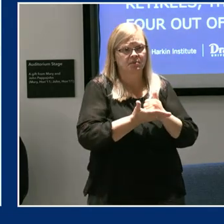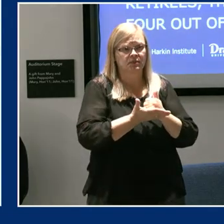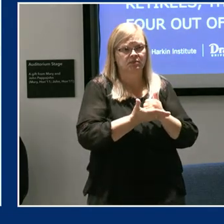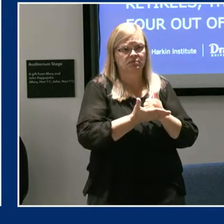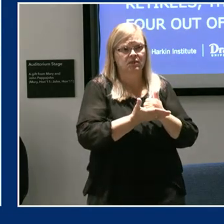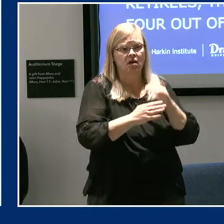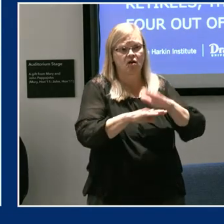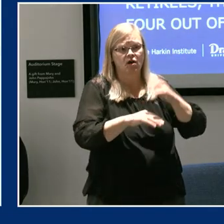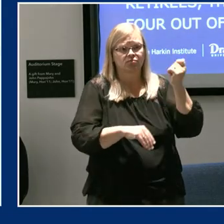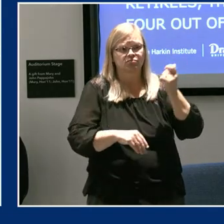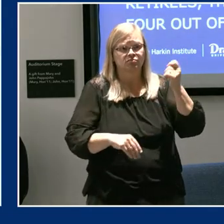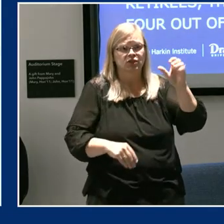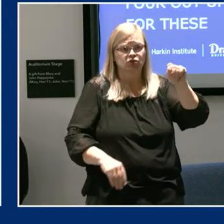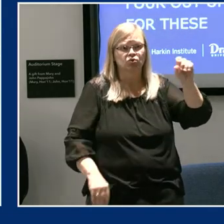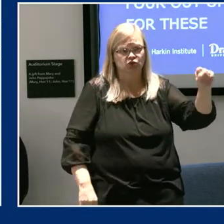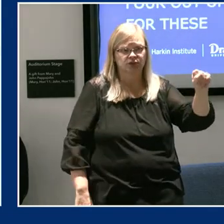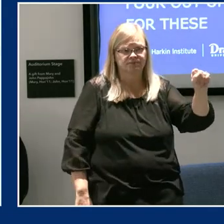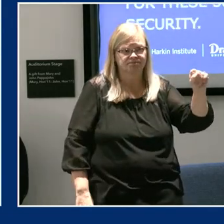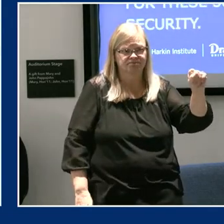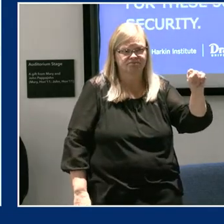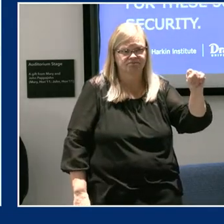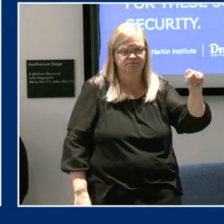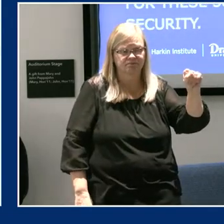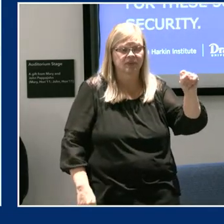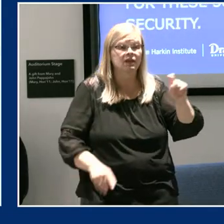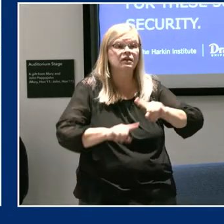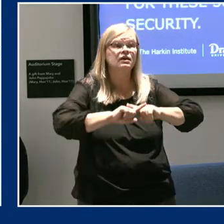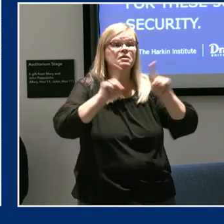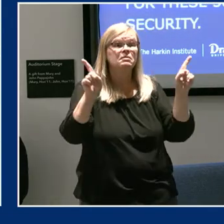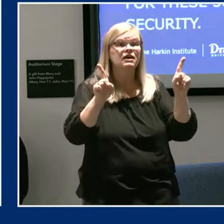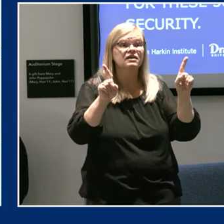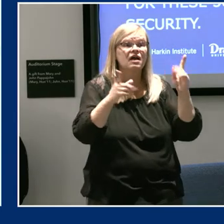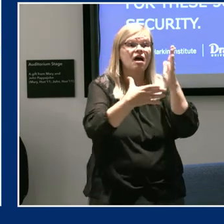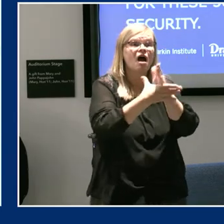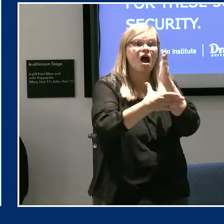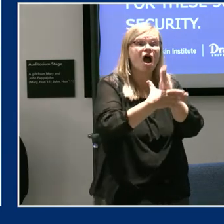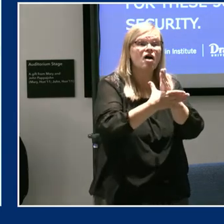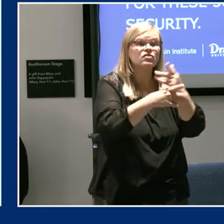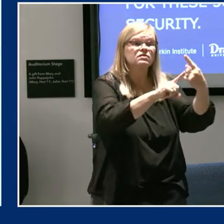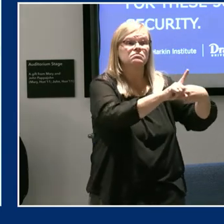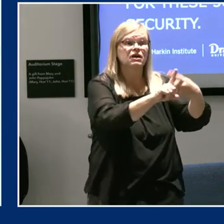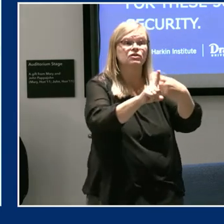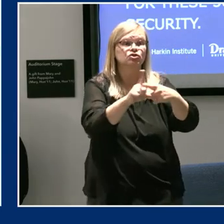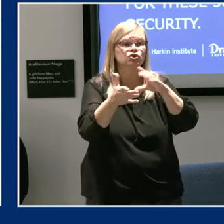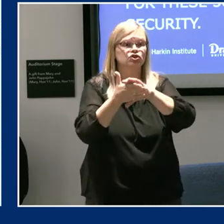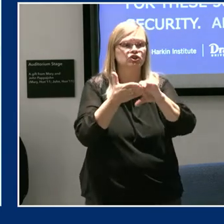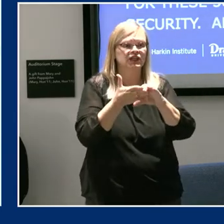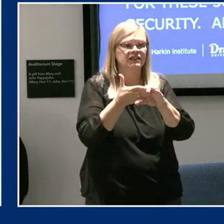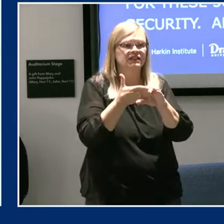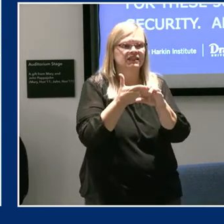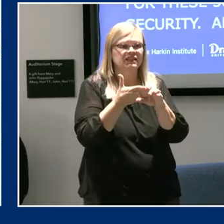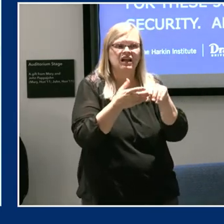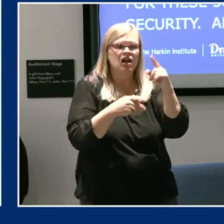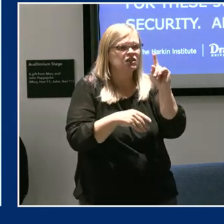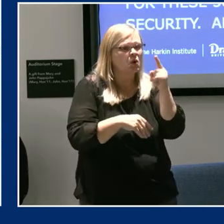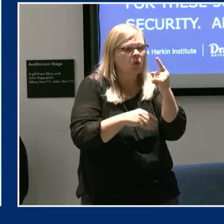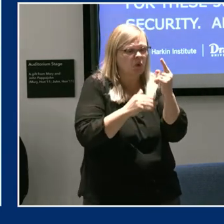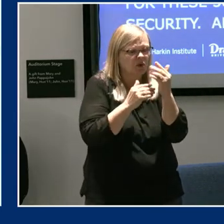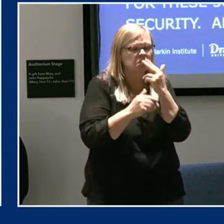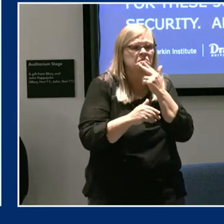Social Security. And yet, that average monthly check is just a little over